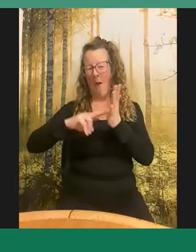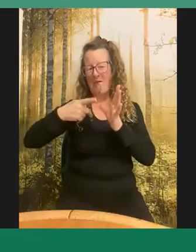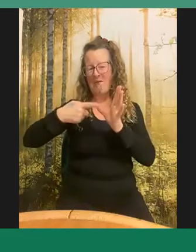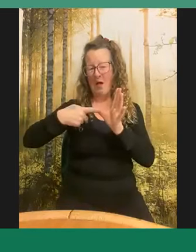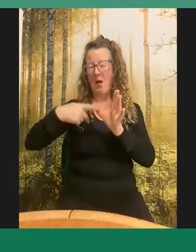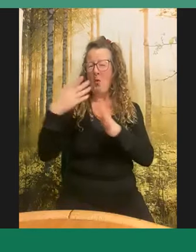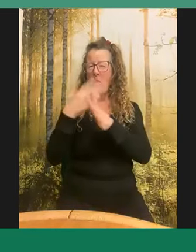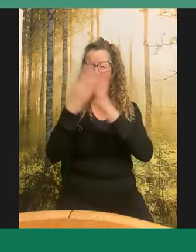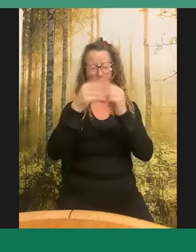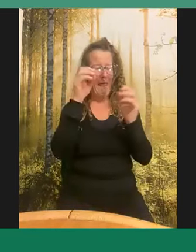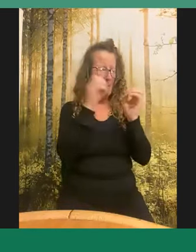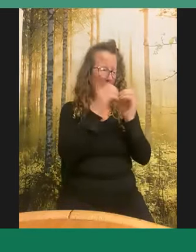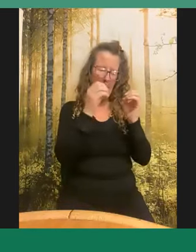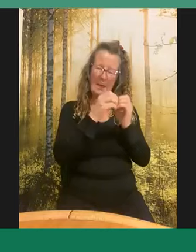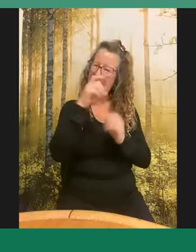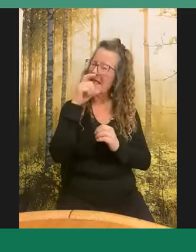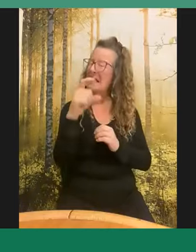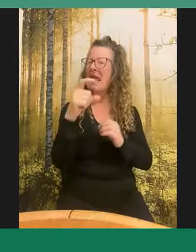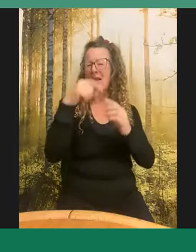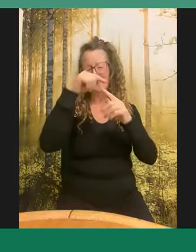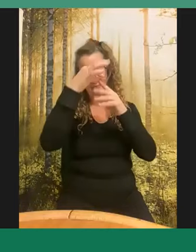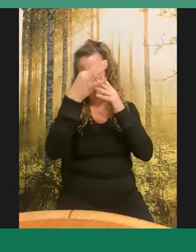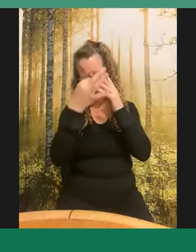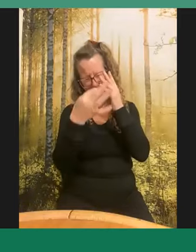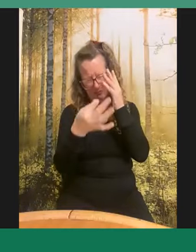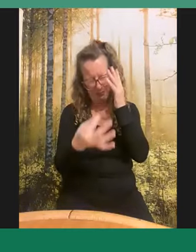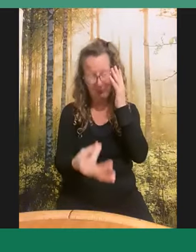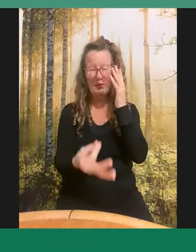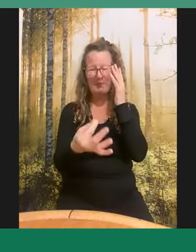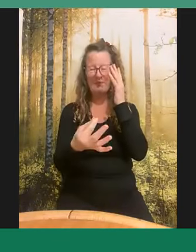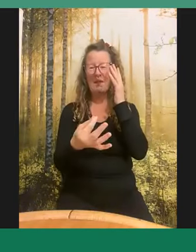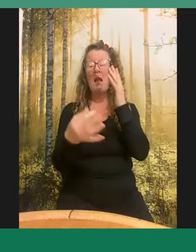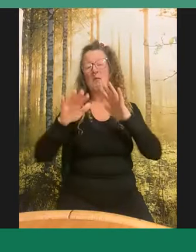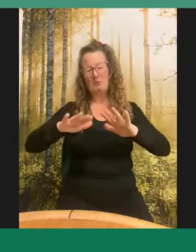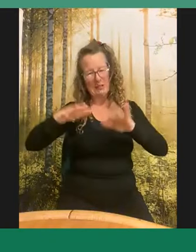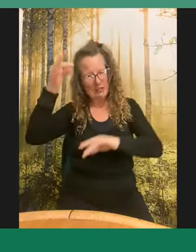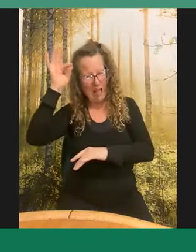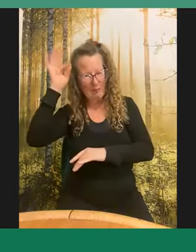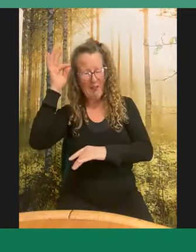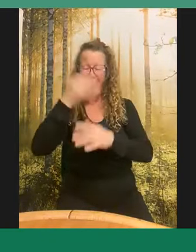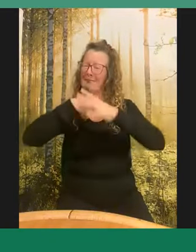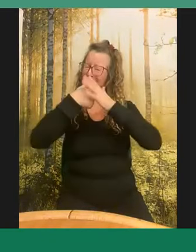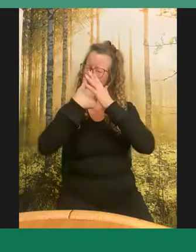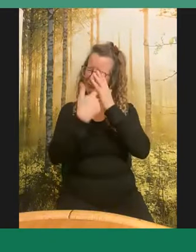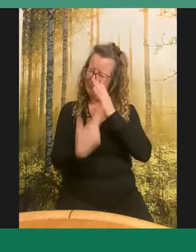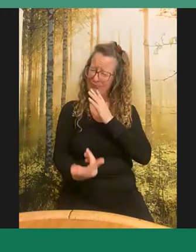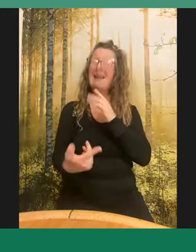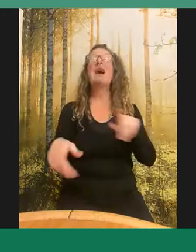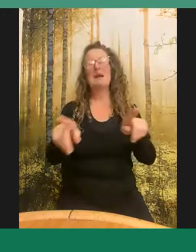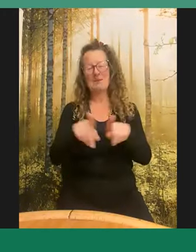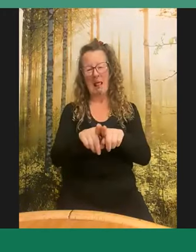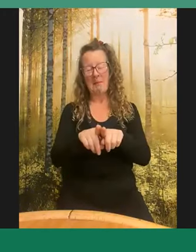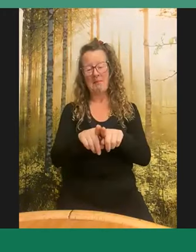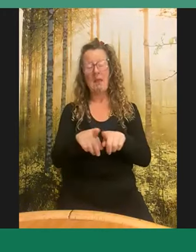BBC Radio One Extra, BBC Six Music, BBC Four, the British Council, and many, many more. I'm also very excited that she